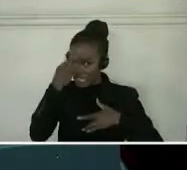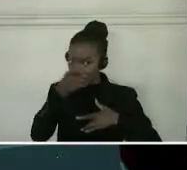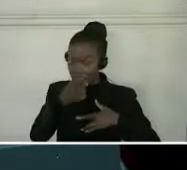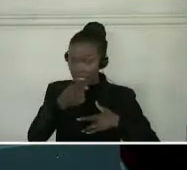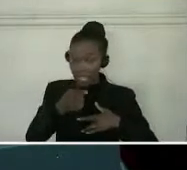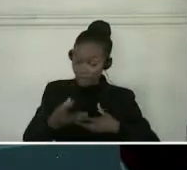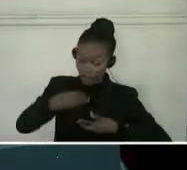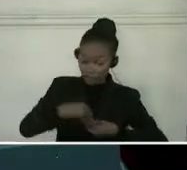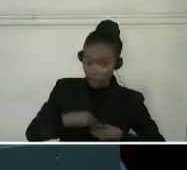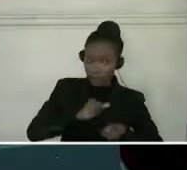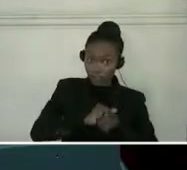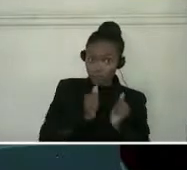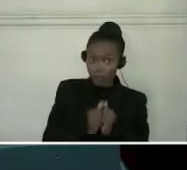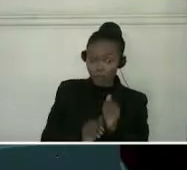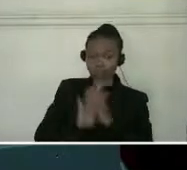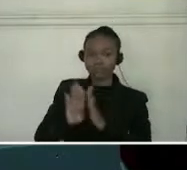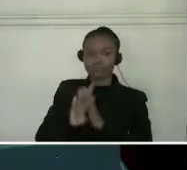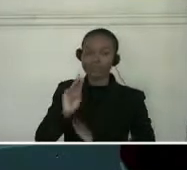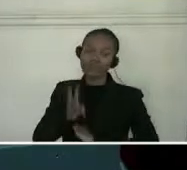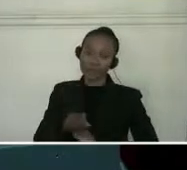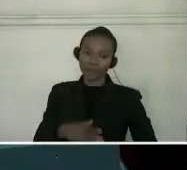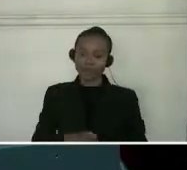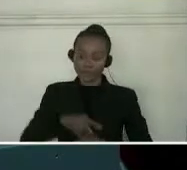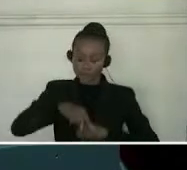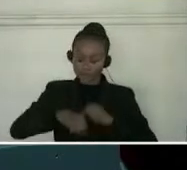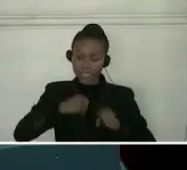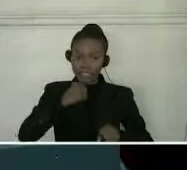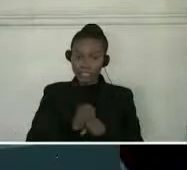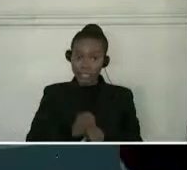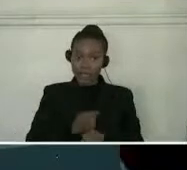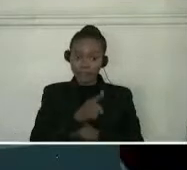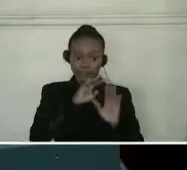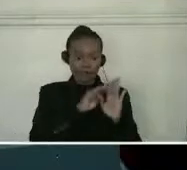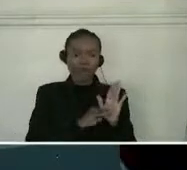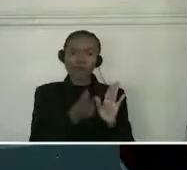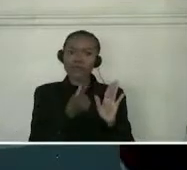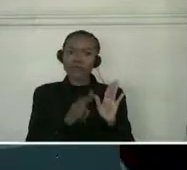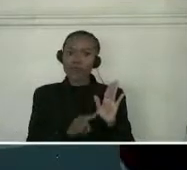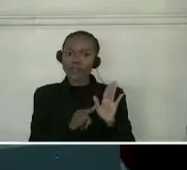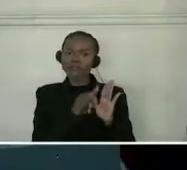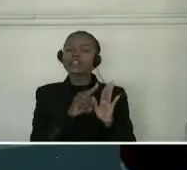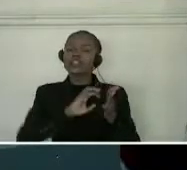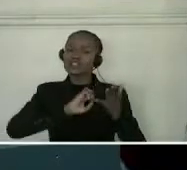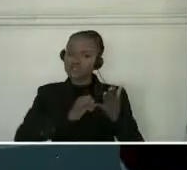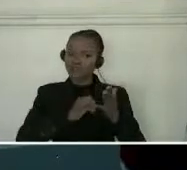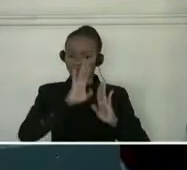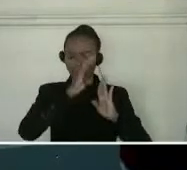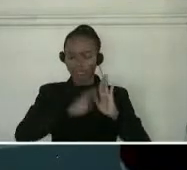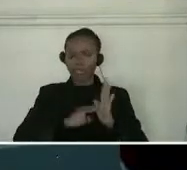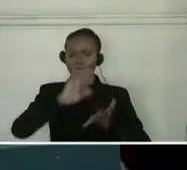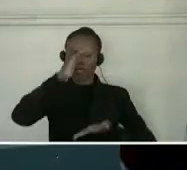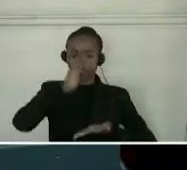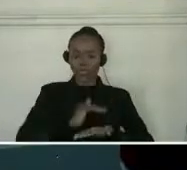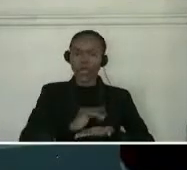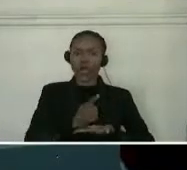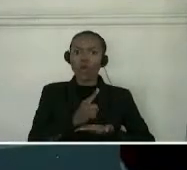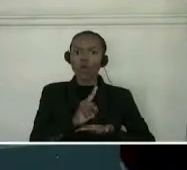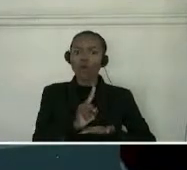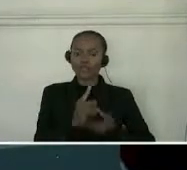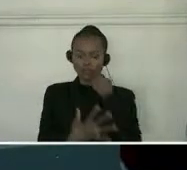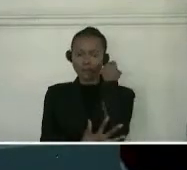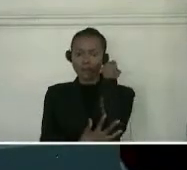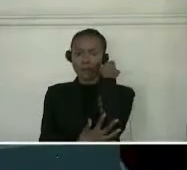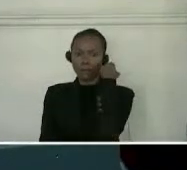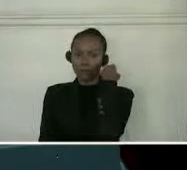this year the program will seek to reach to reduce levels of poverty by employing youth from